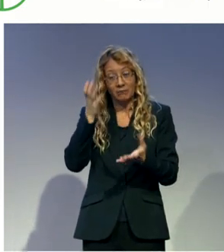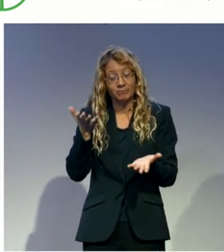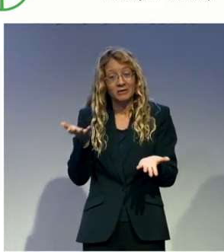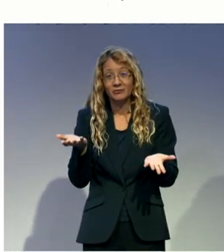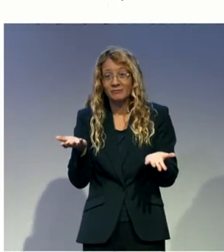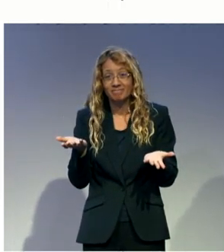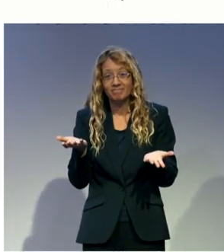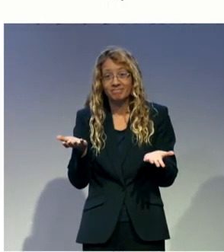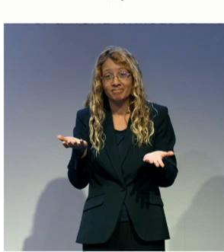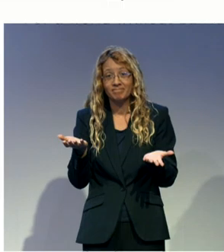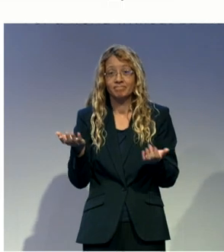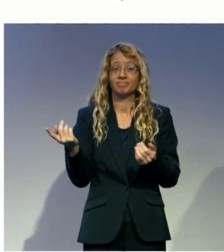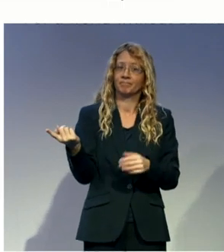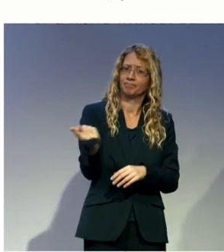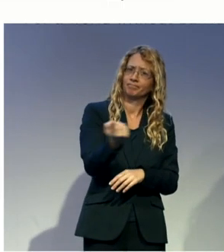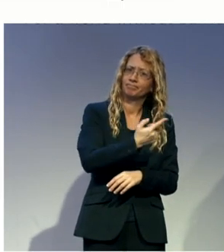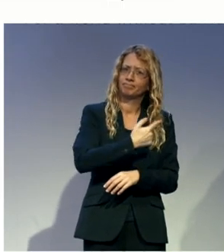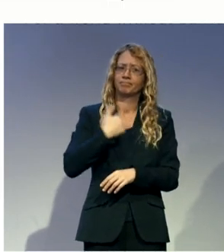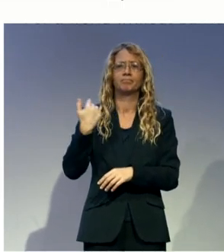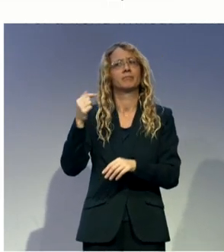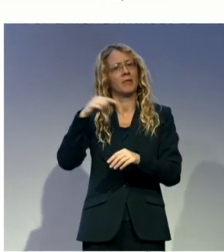us.